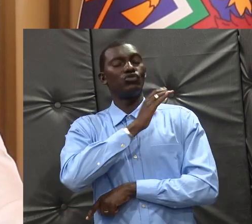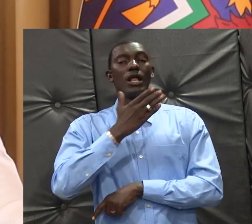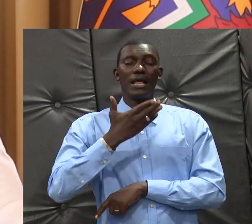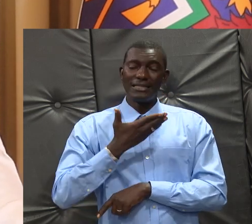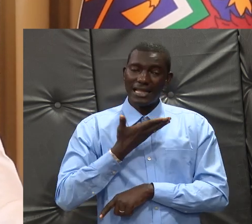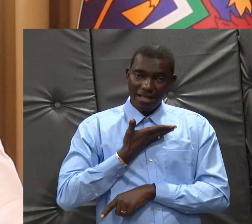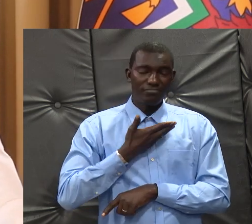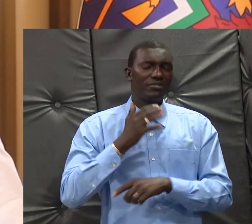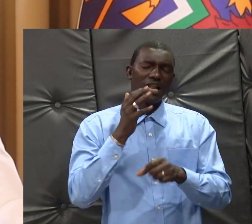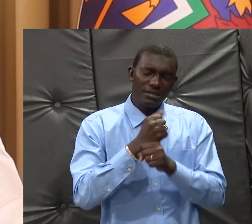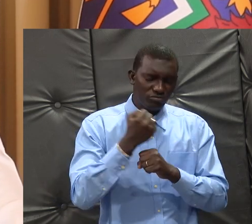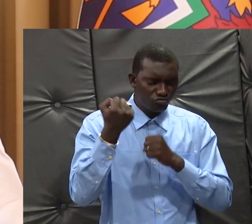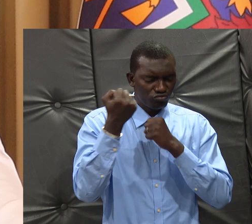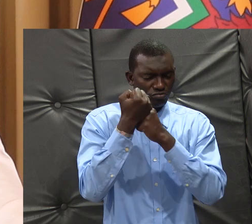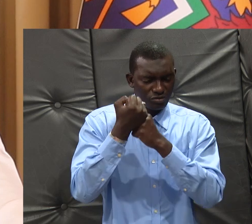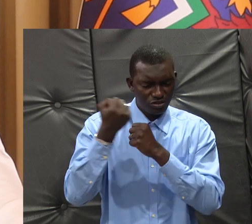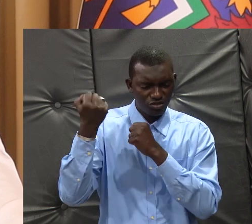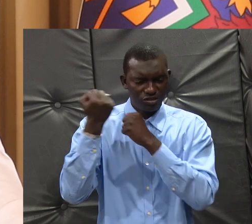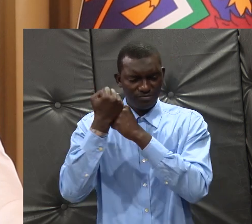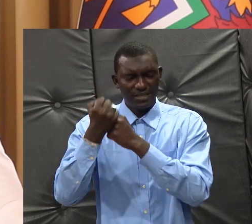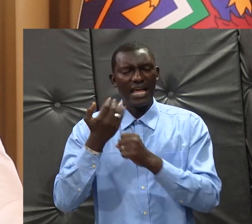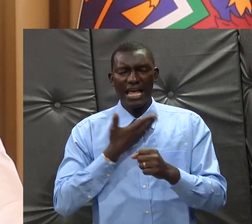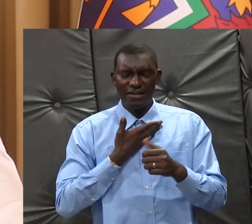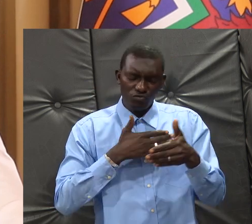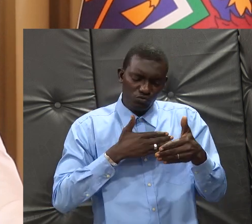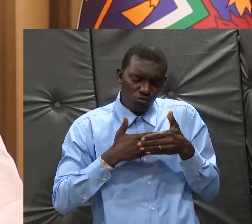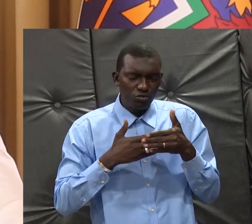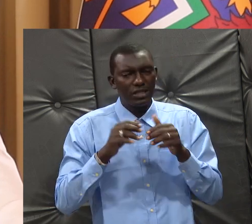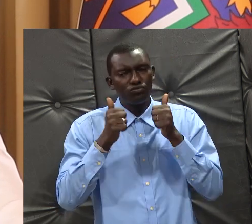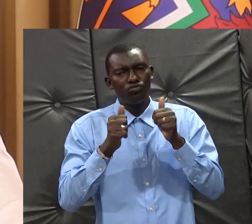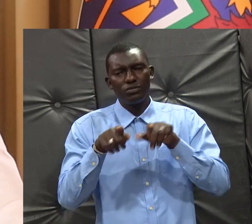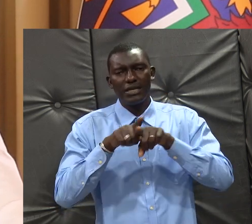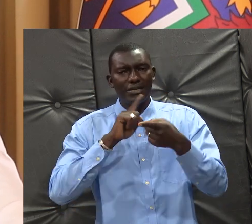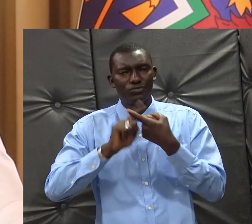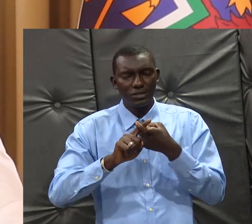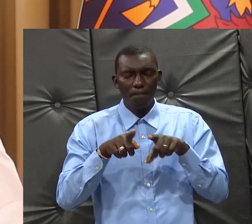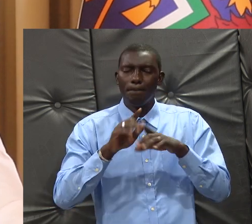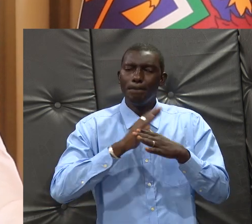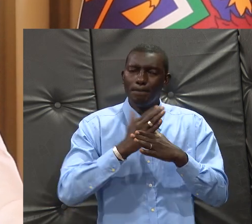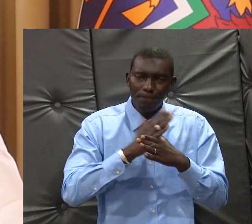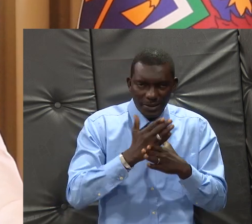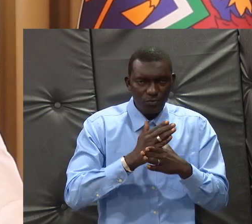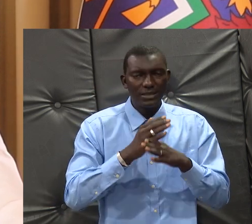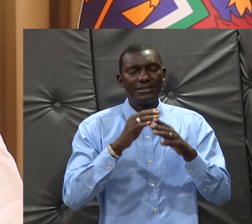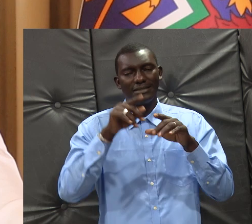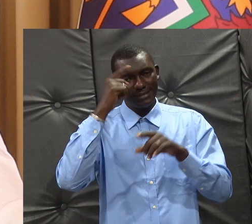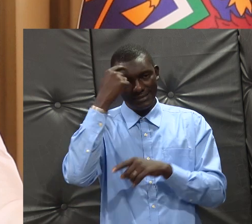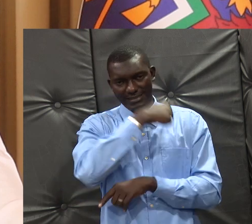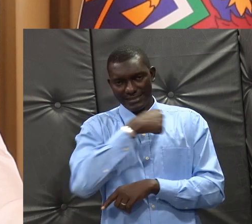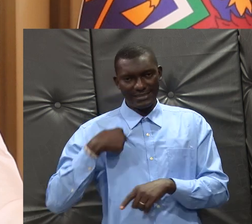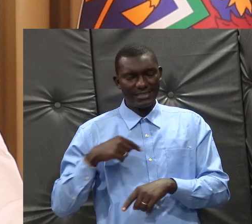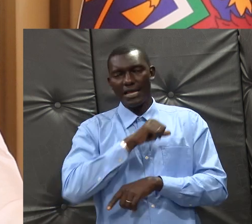and non-Christian communities in the country. We are grateful for this. The charitable